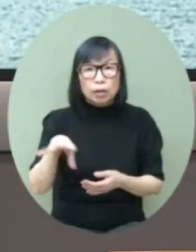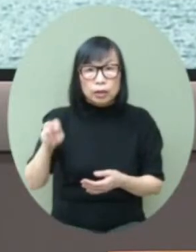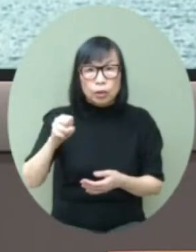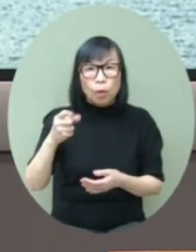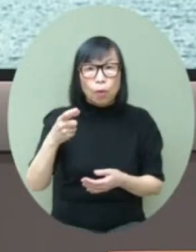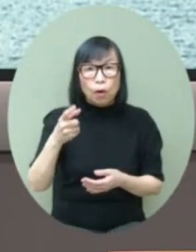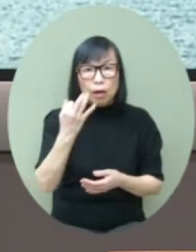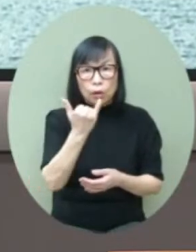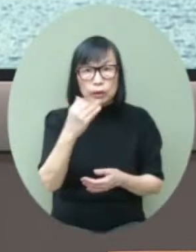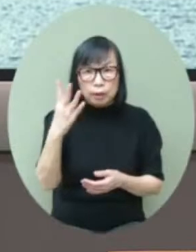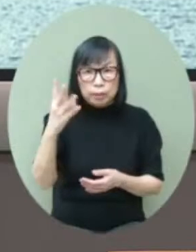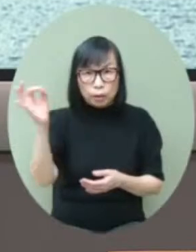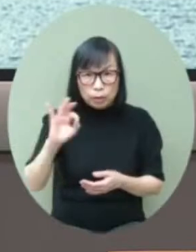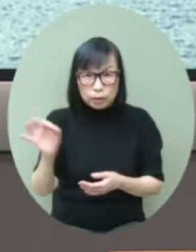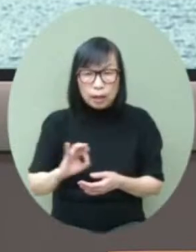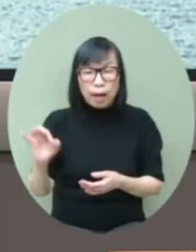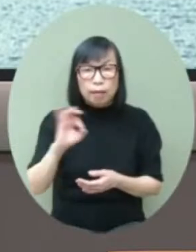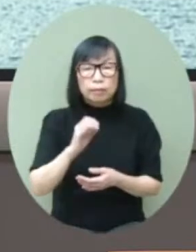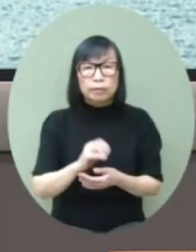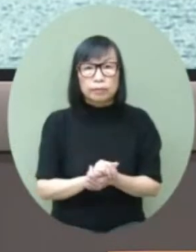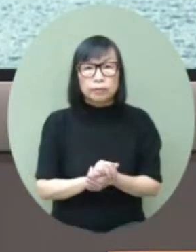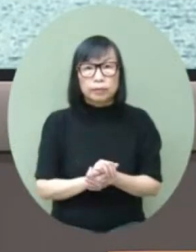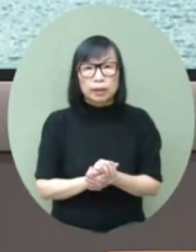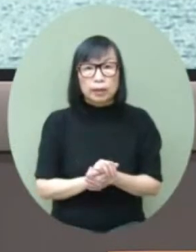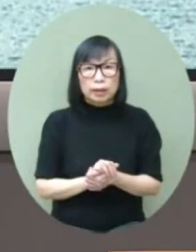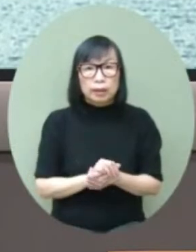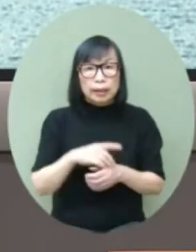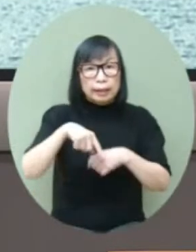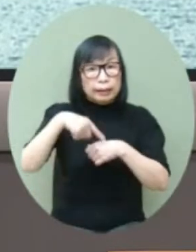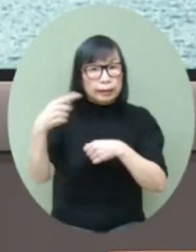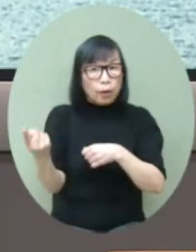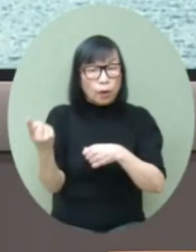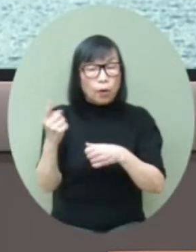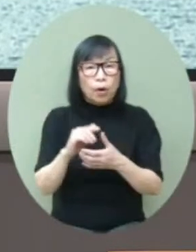603, utilization rate is 64%.